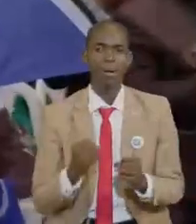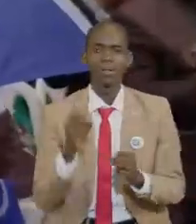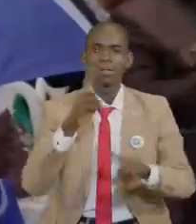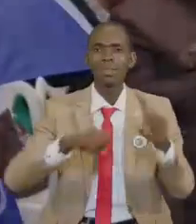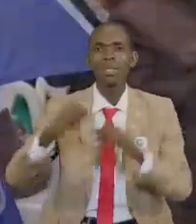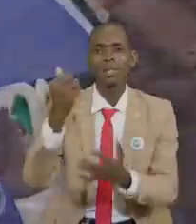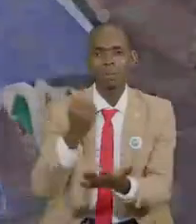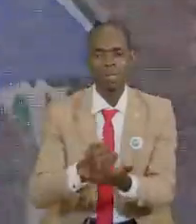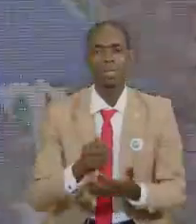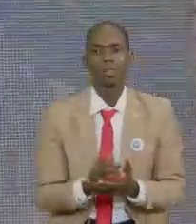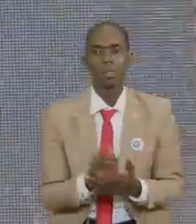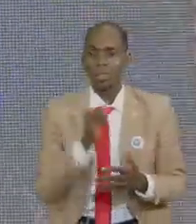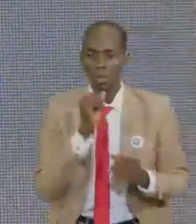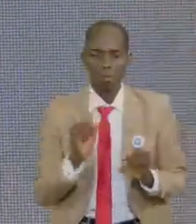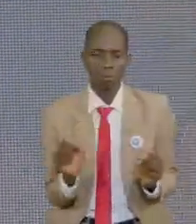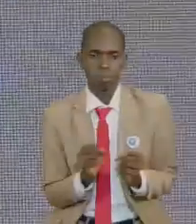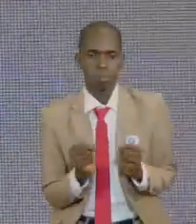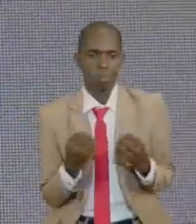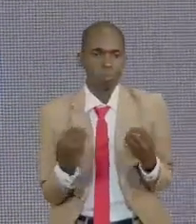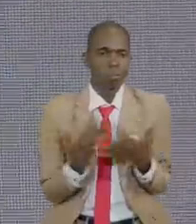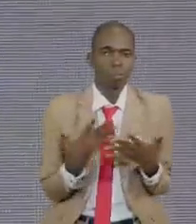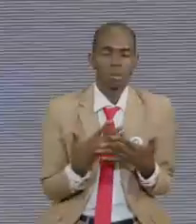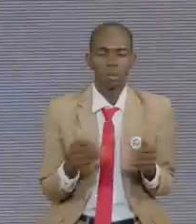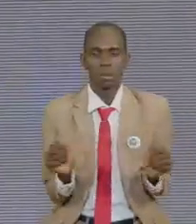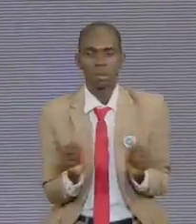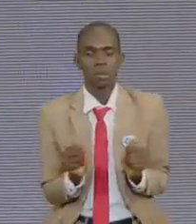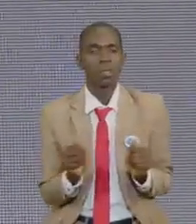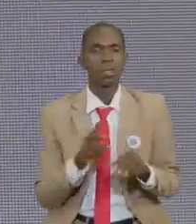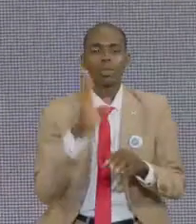Not shaking and trembling. You'll not shake anymore.